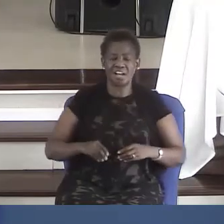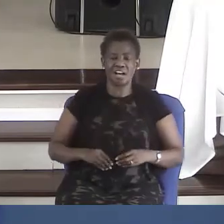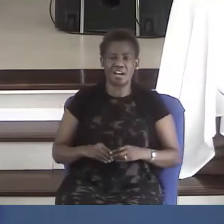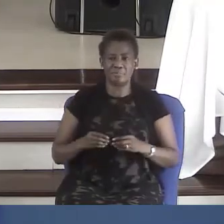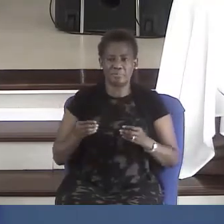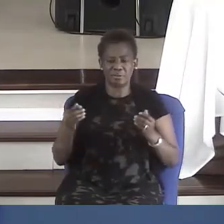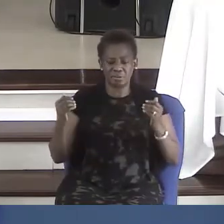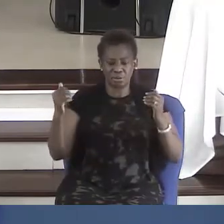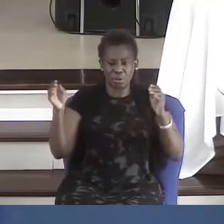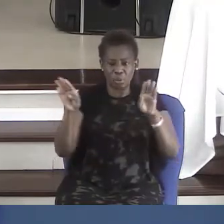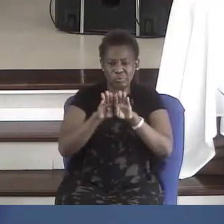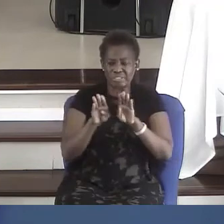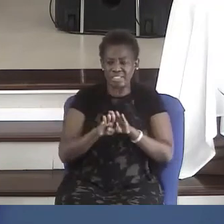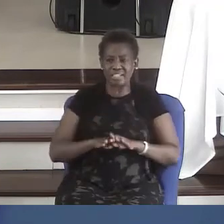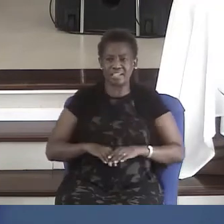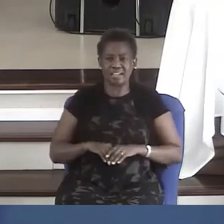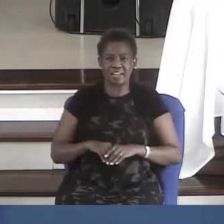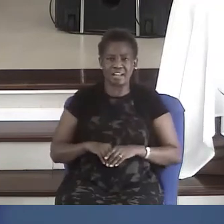we rejoice.